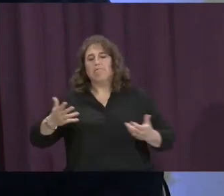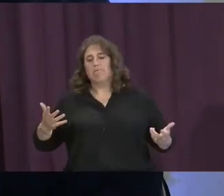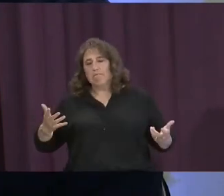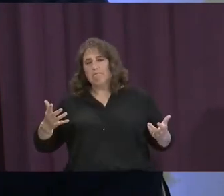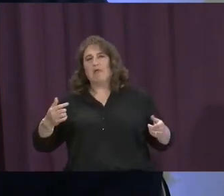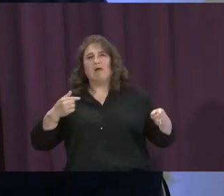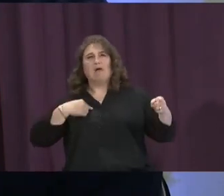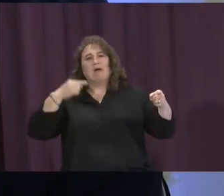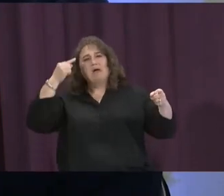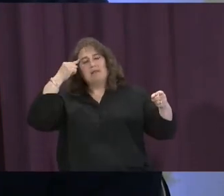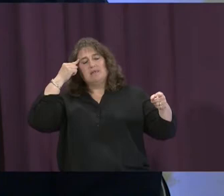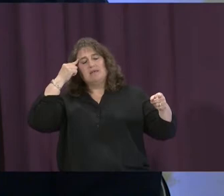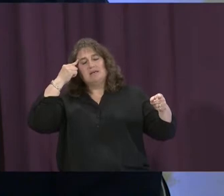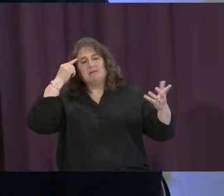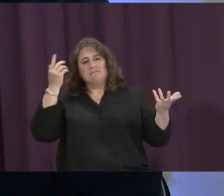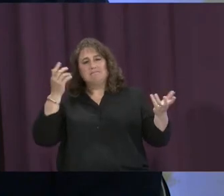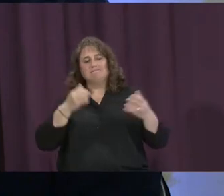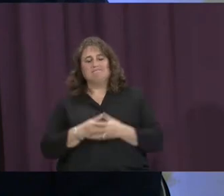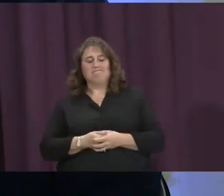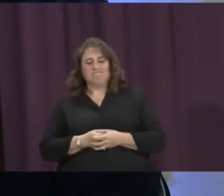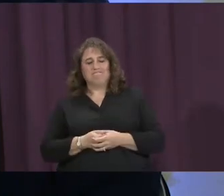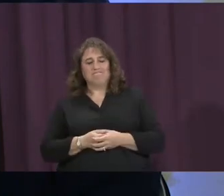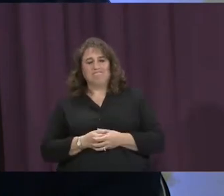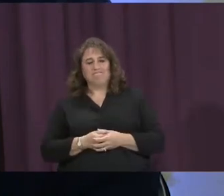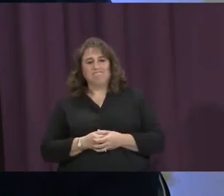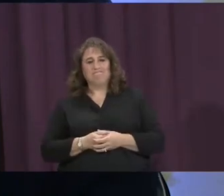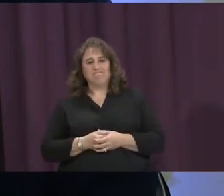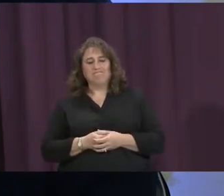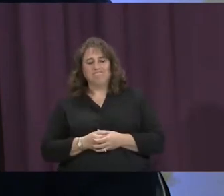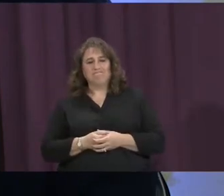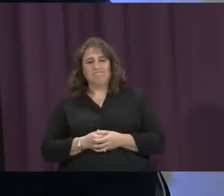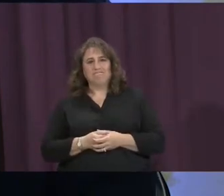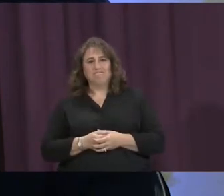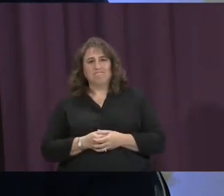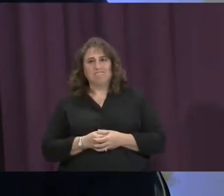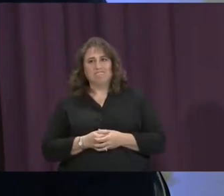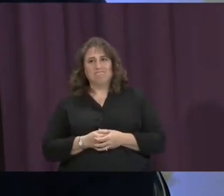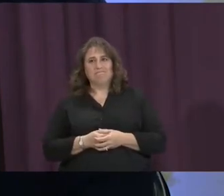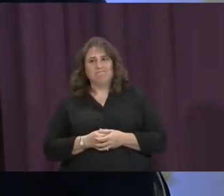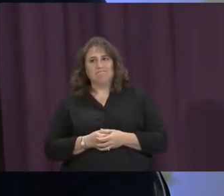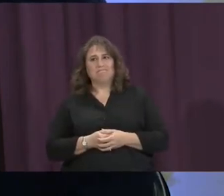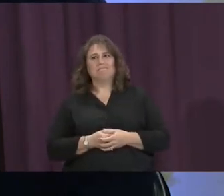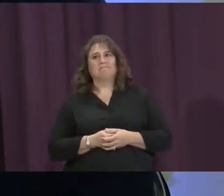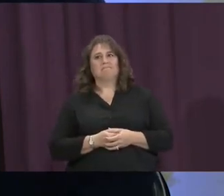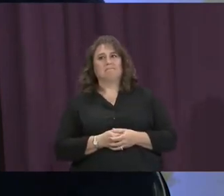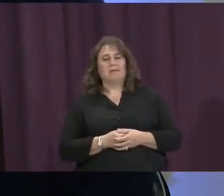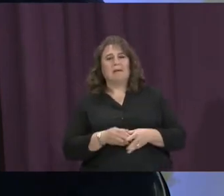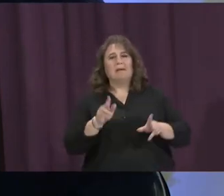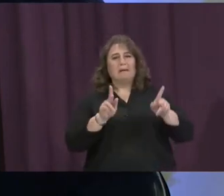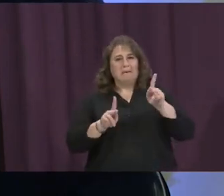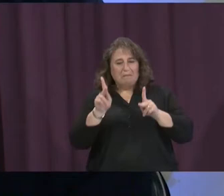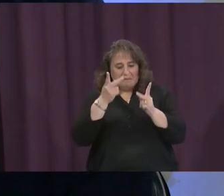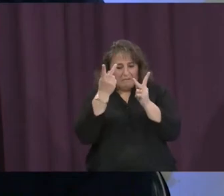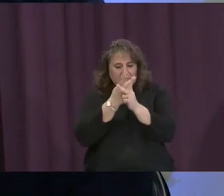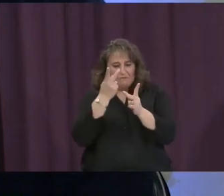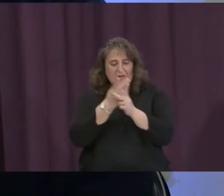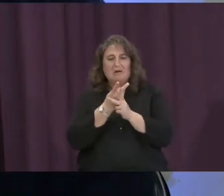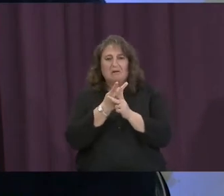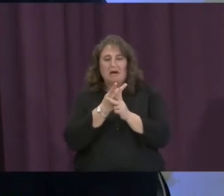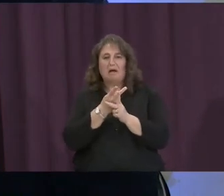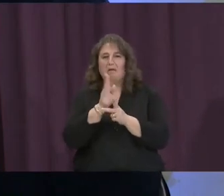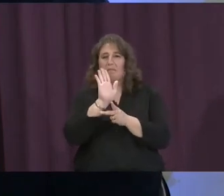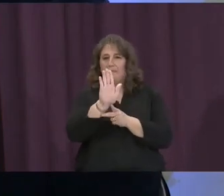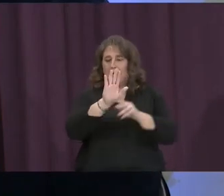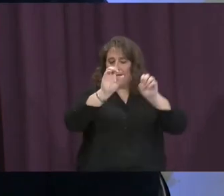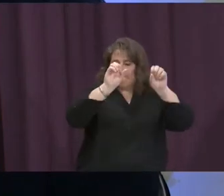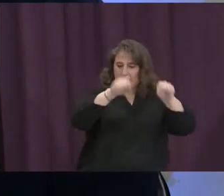that, um, you know, and one thing that I, you know, that's one thing where people can figure out what they, what they're capable of doing. But, I